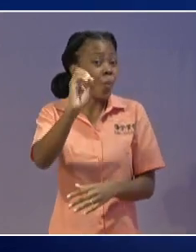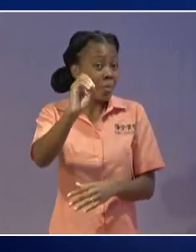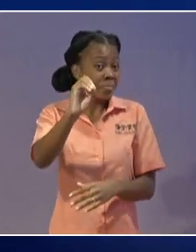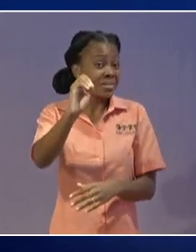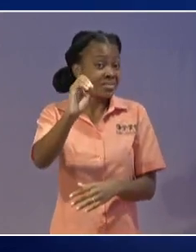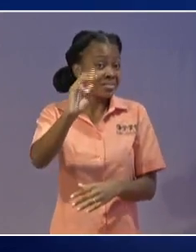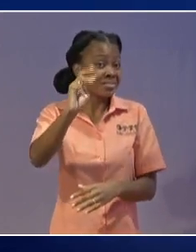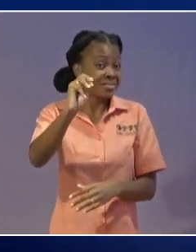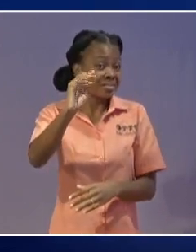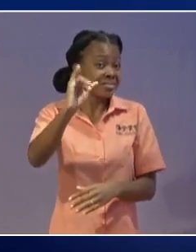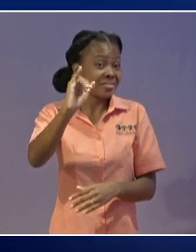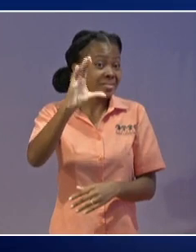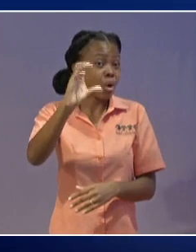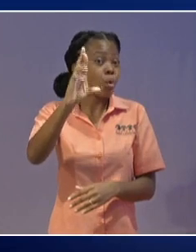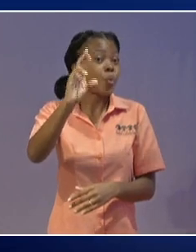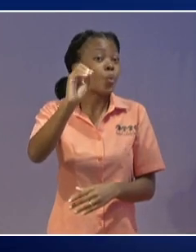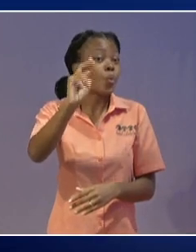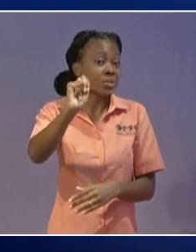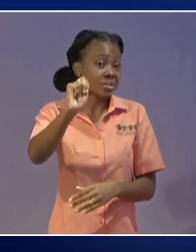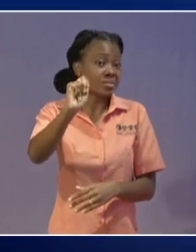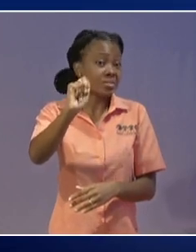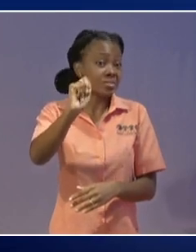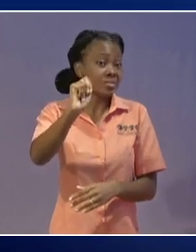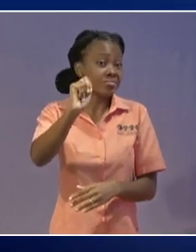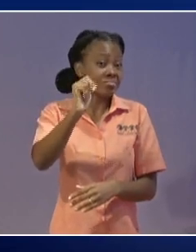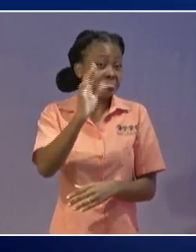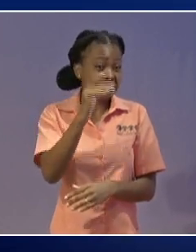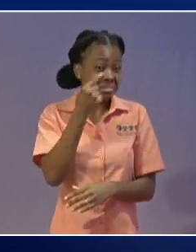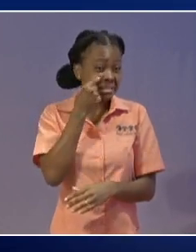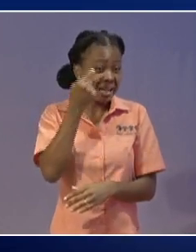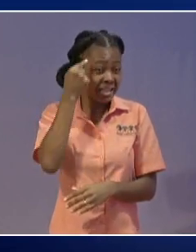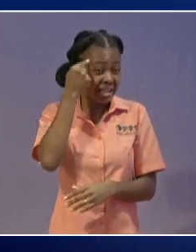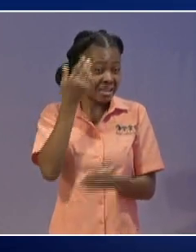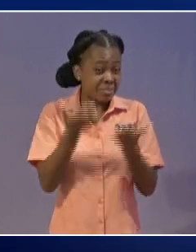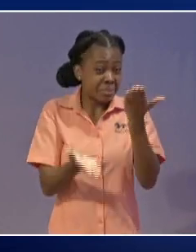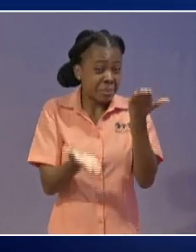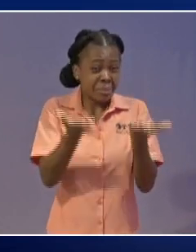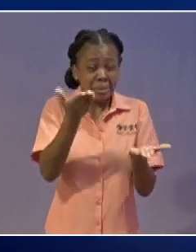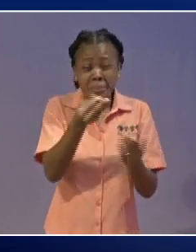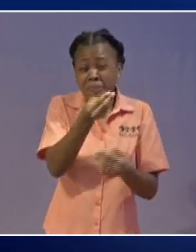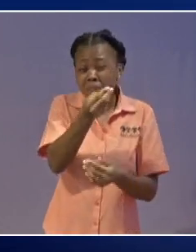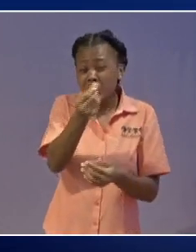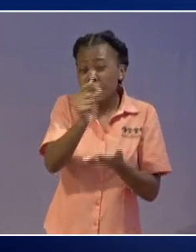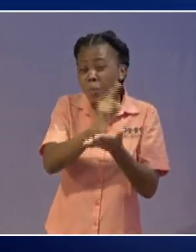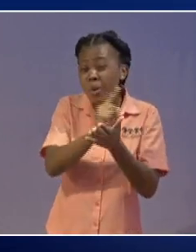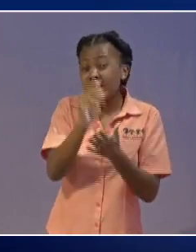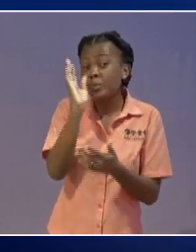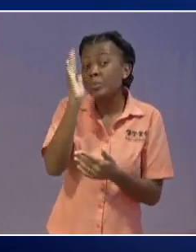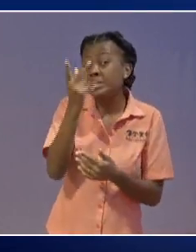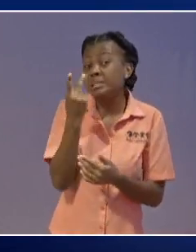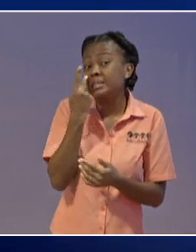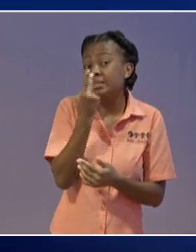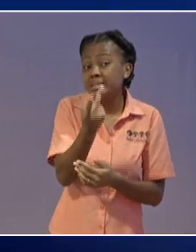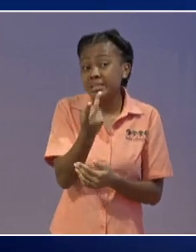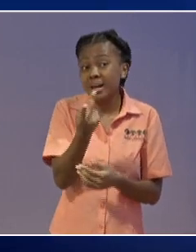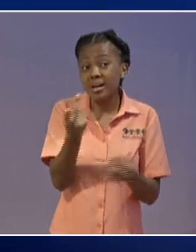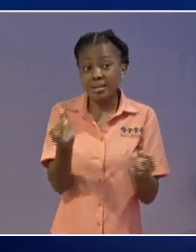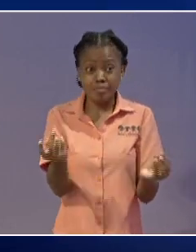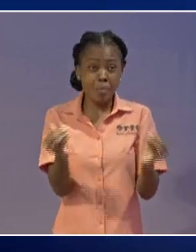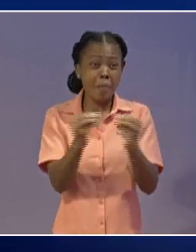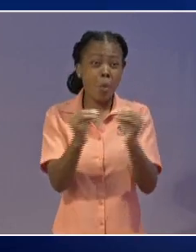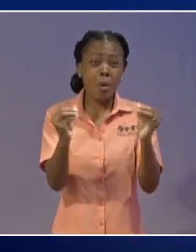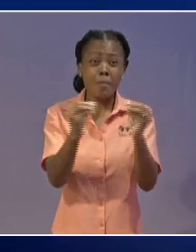2 weeks, we should see some obvious response in terms of pure Omicron variant going through. Next